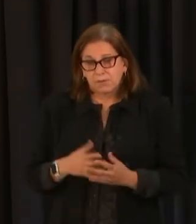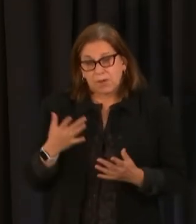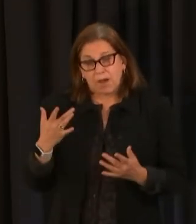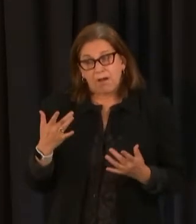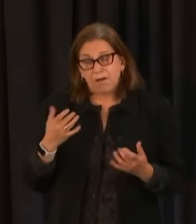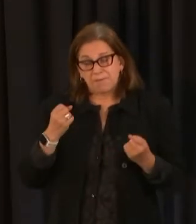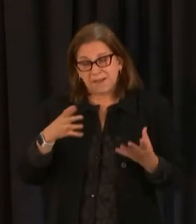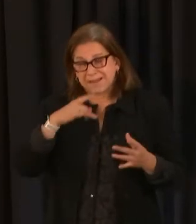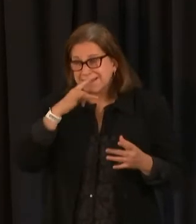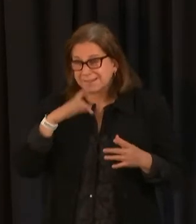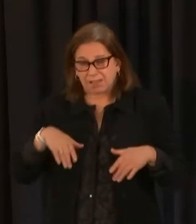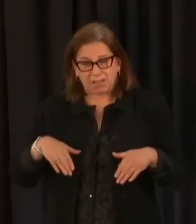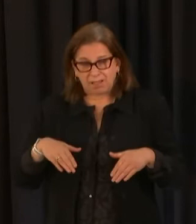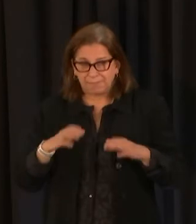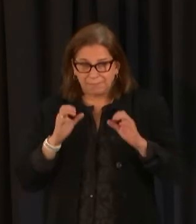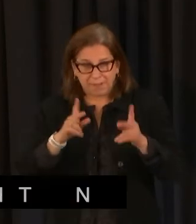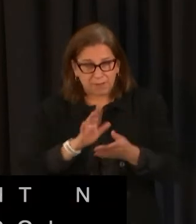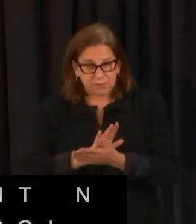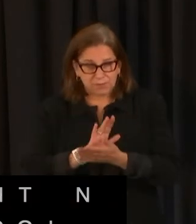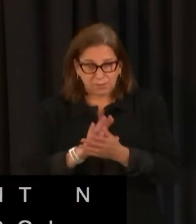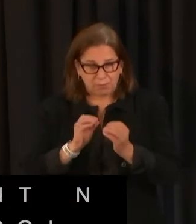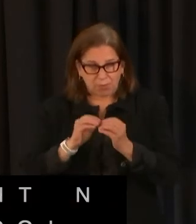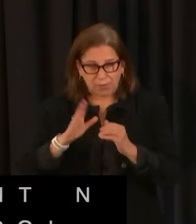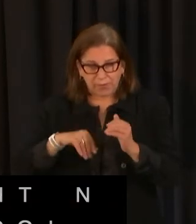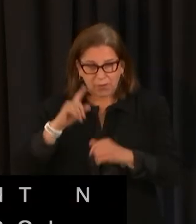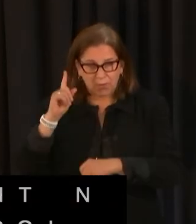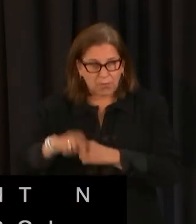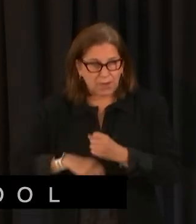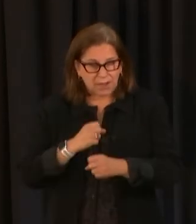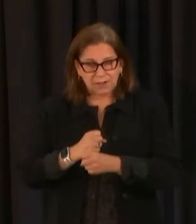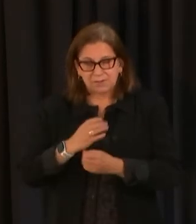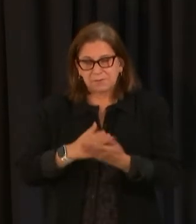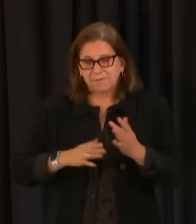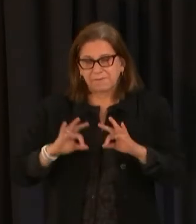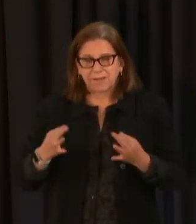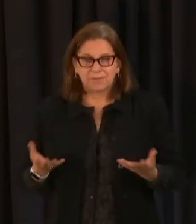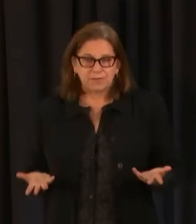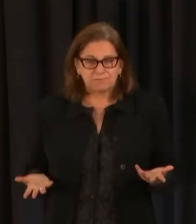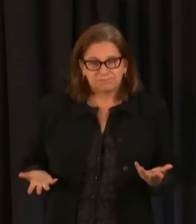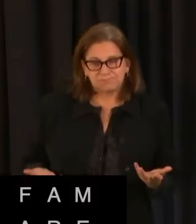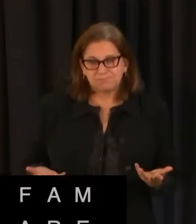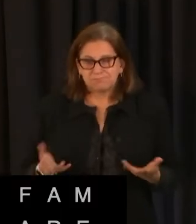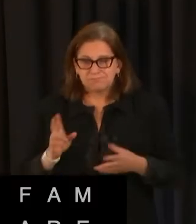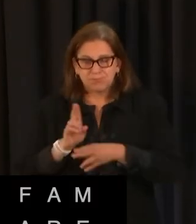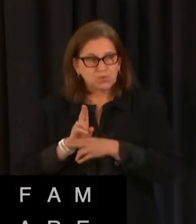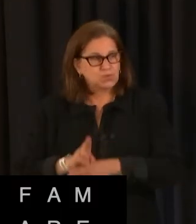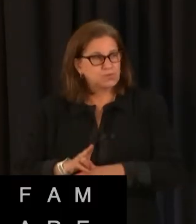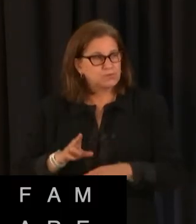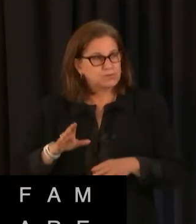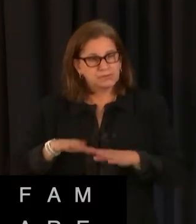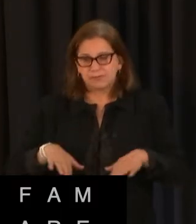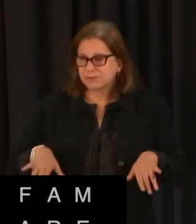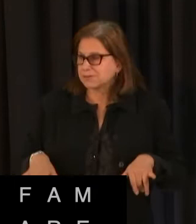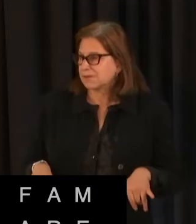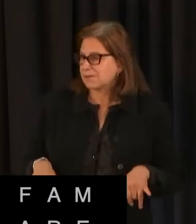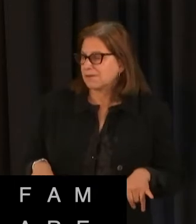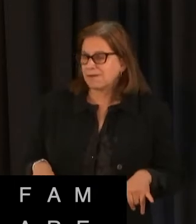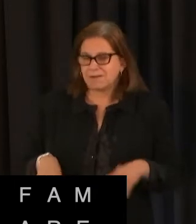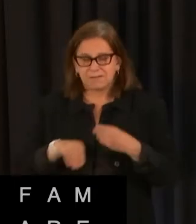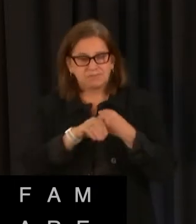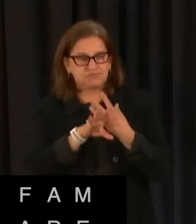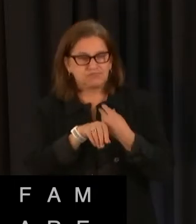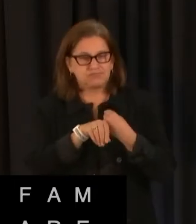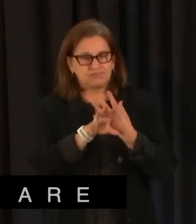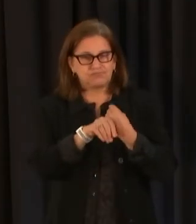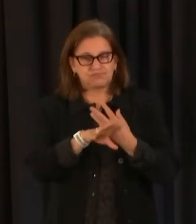year, some families are deciding that they're into their groove, they're happy with that situation, and